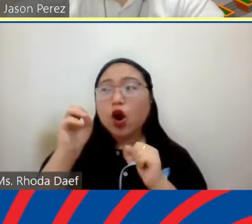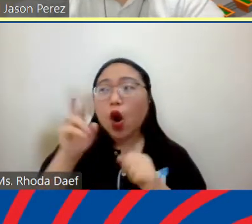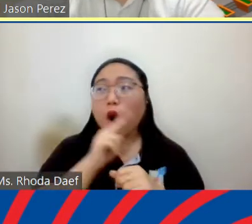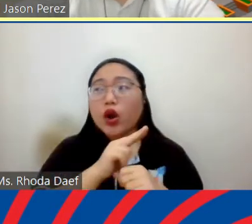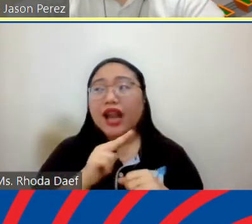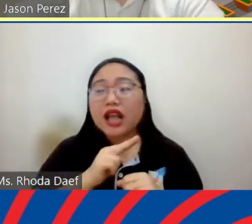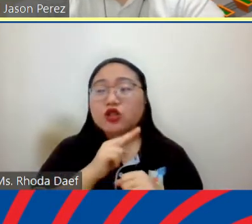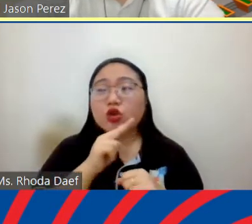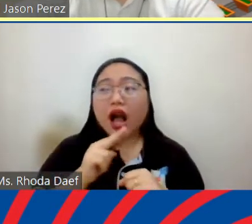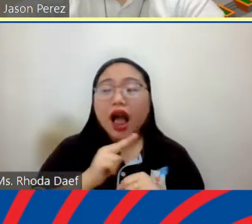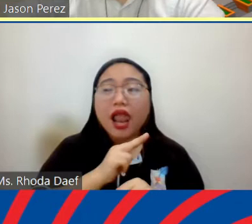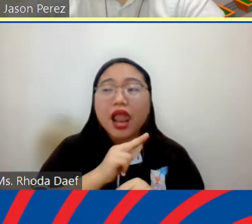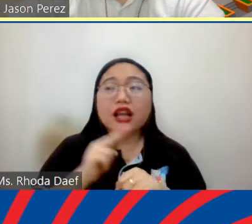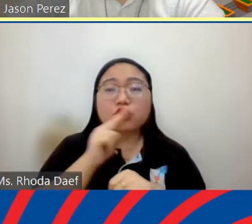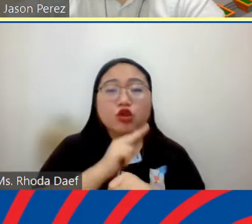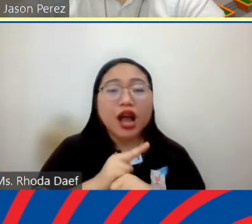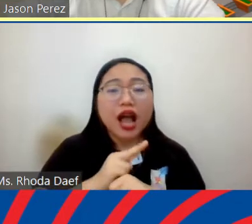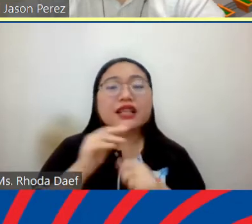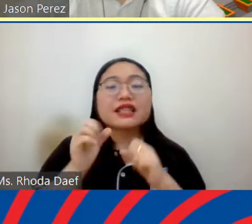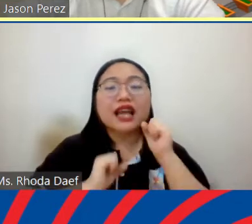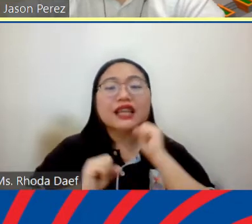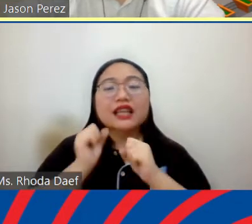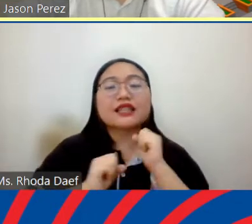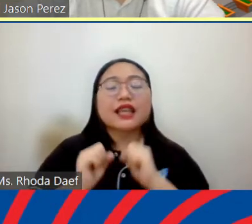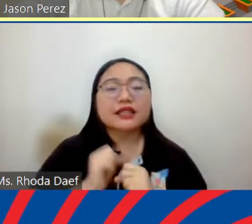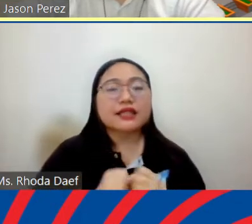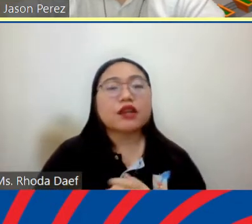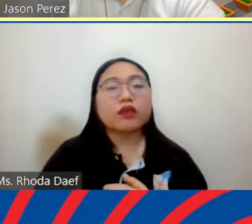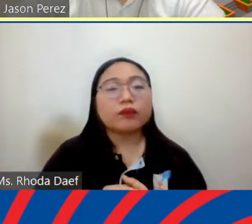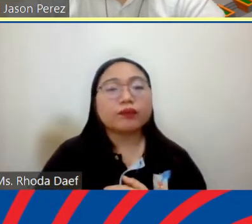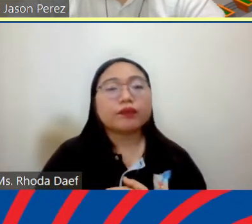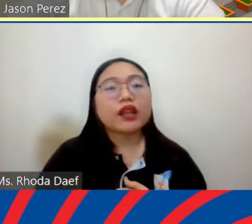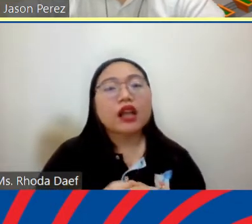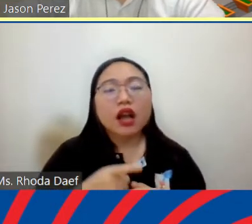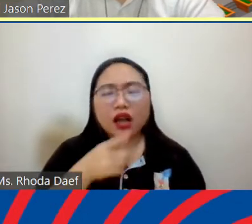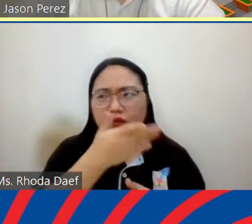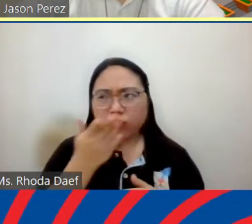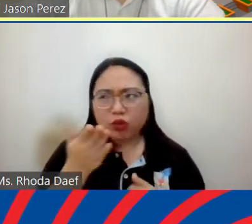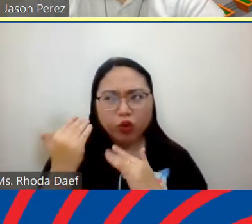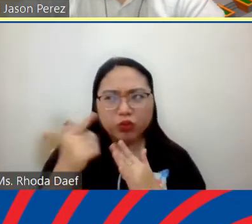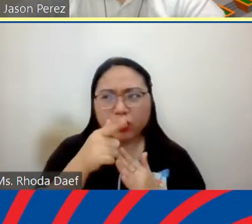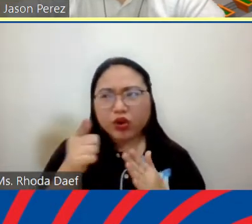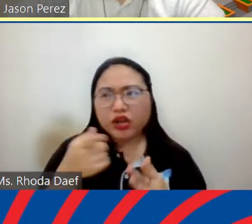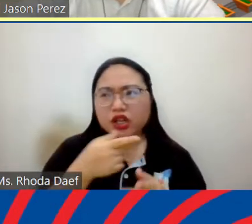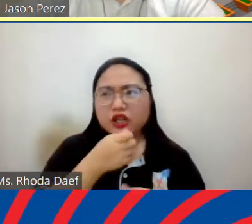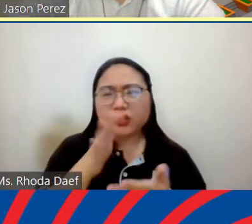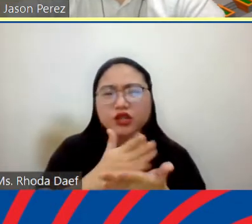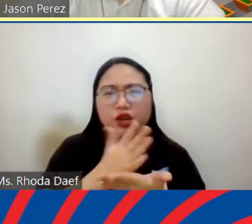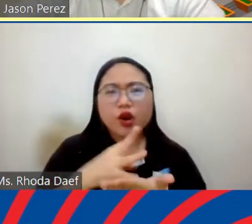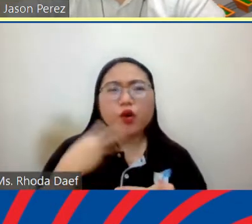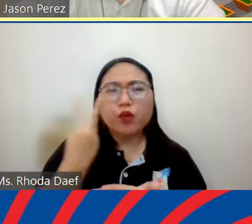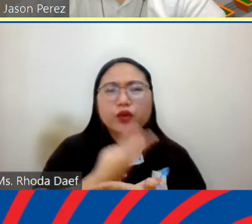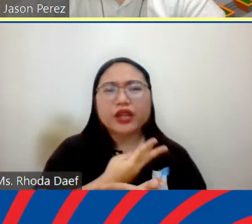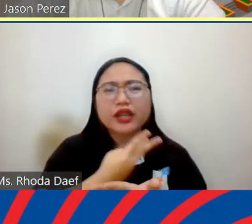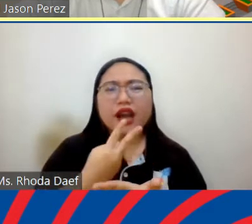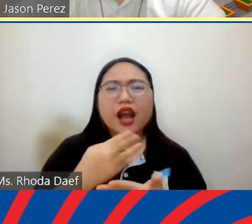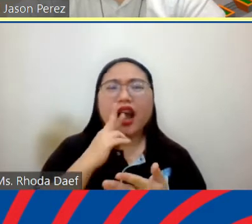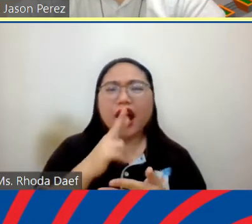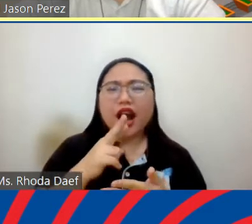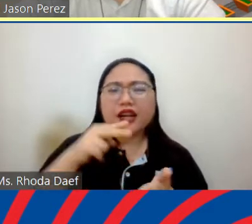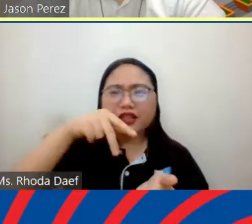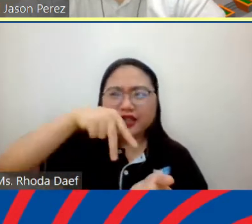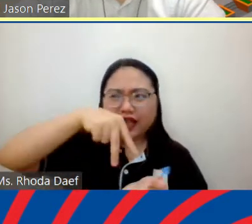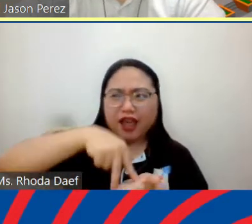sciences. I'm sure you're familiar with the term "we are standing on the shoulder of